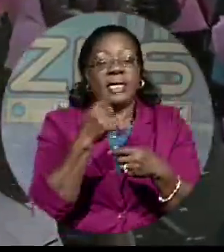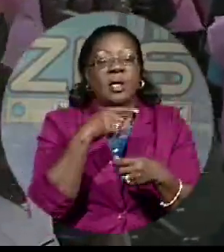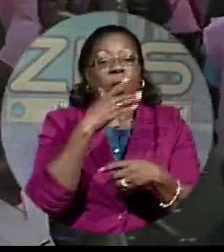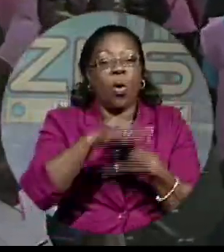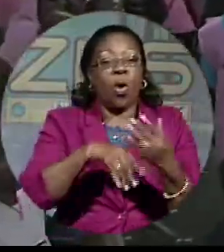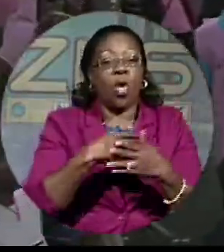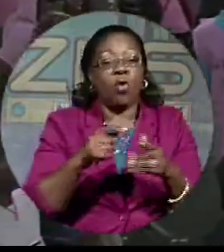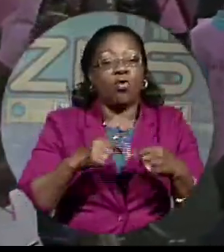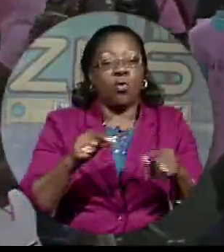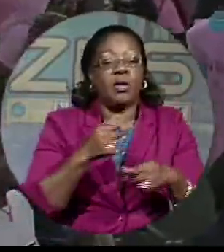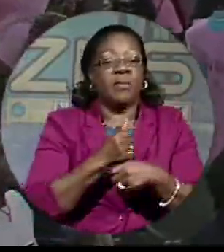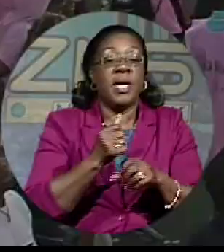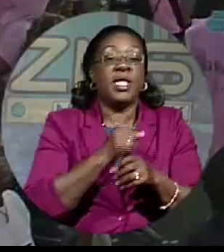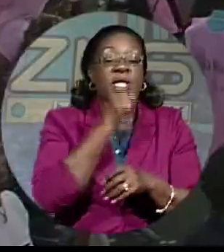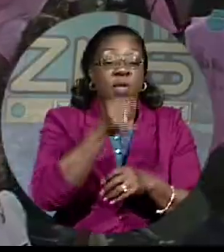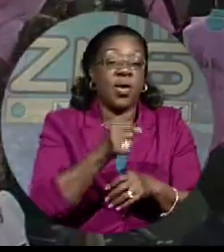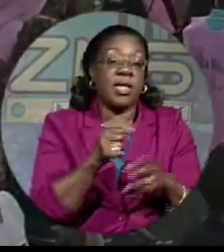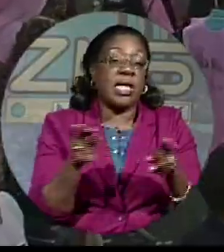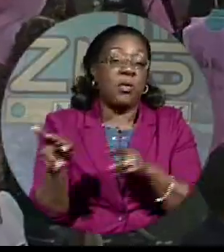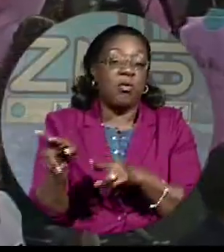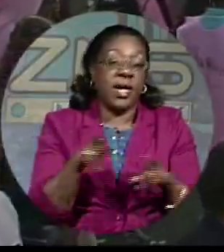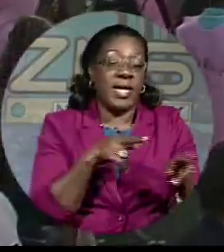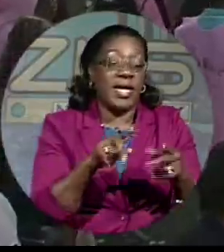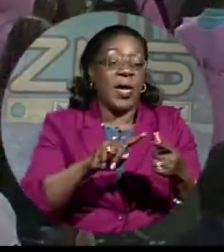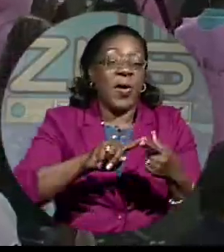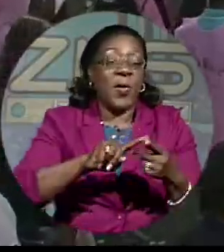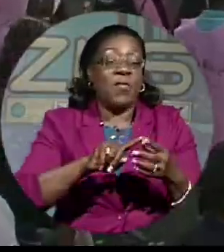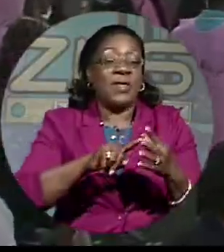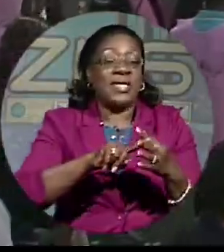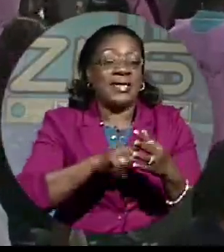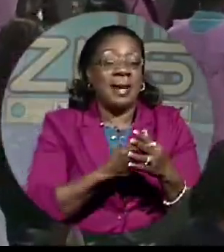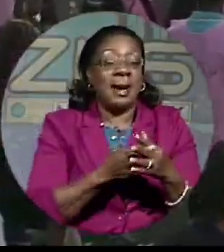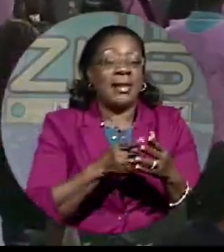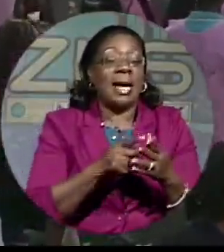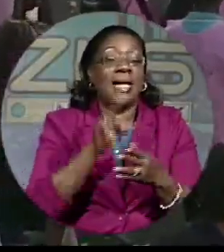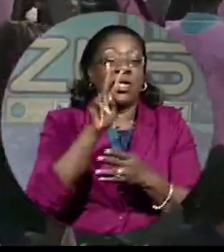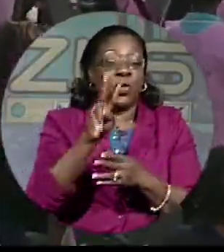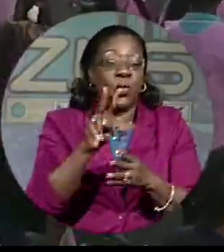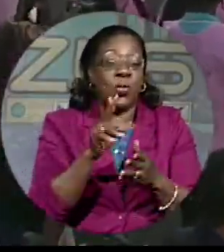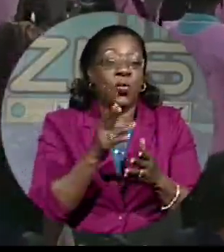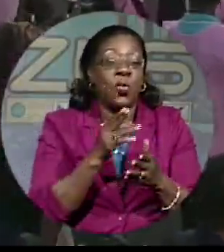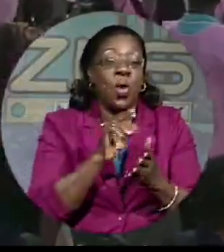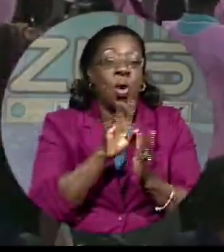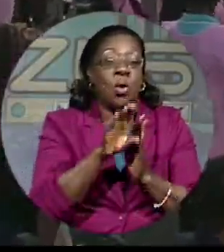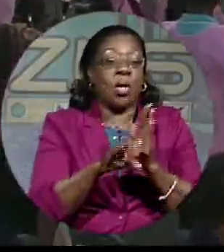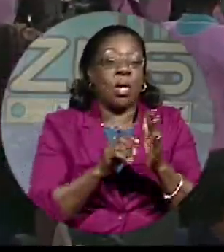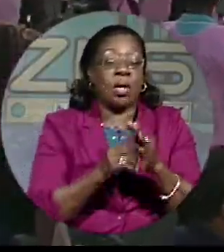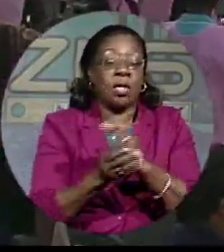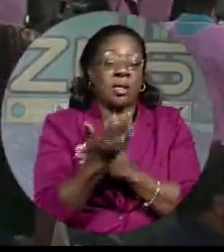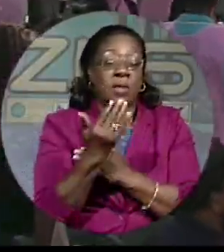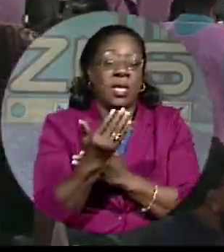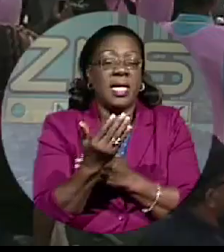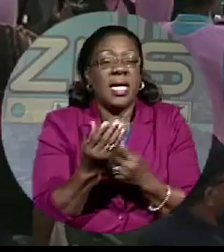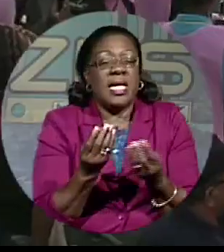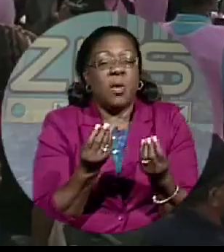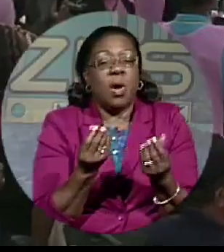ensured that they were ready when the parade began at 2 a.m. this morning. However, he noted that there was a few minor